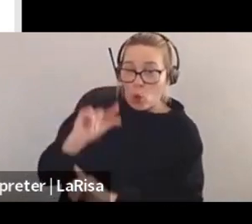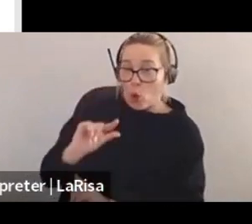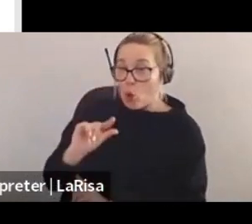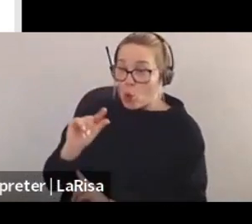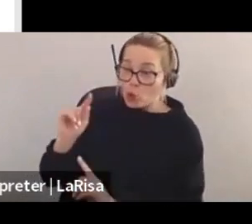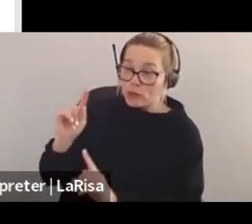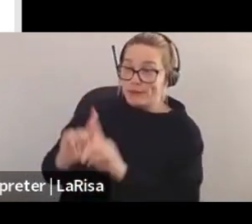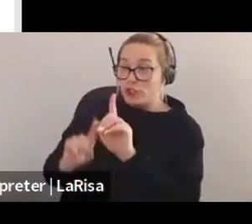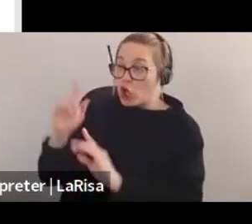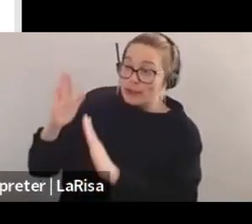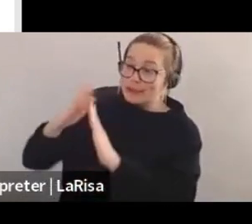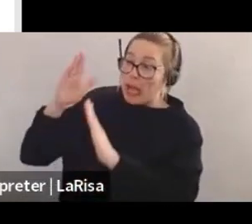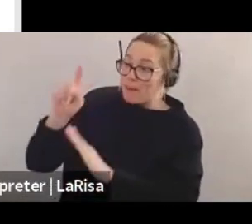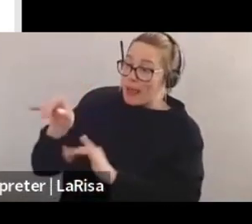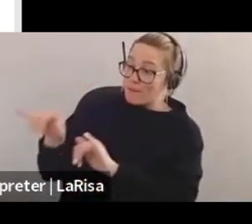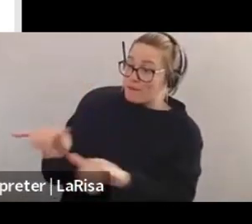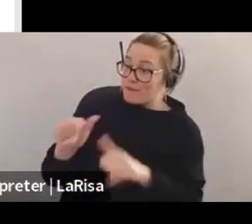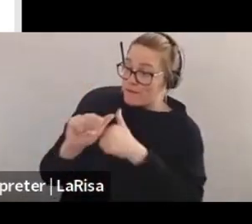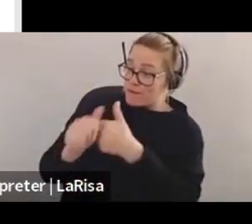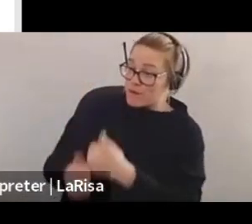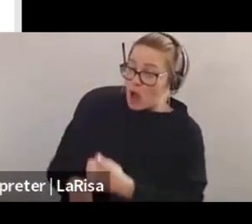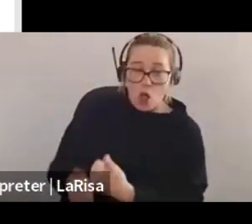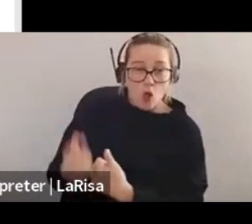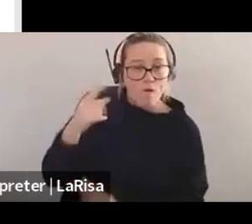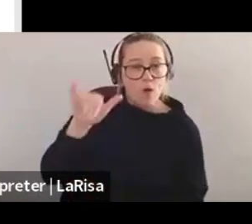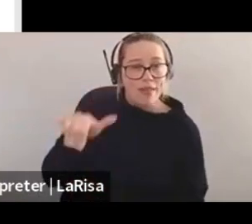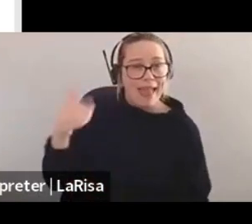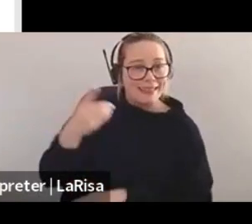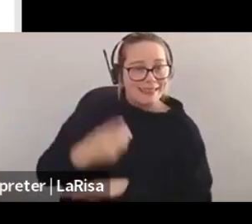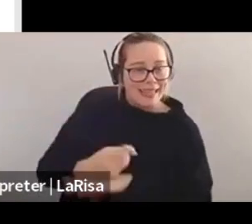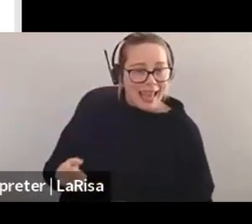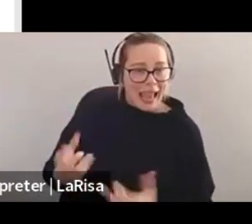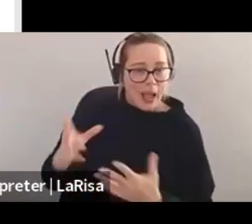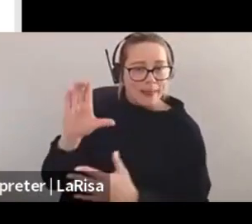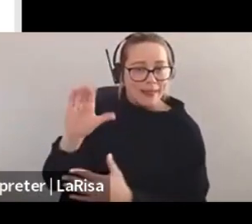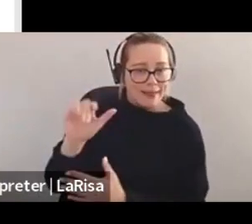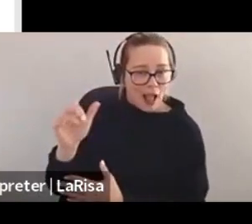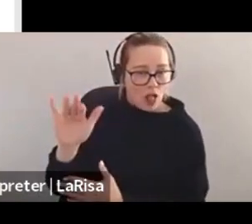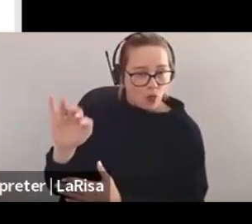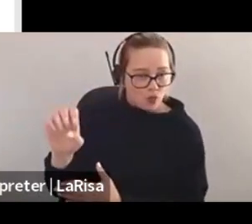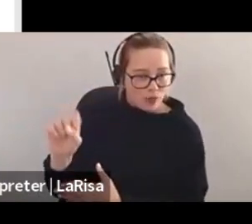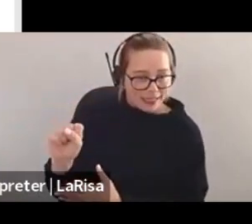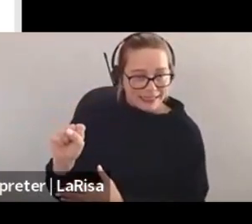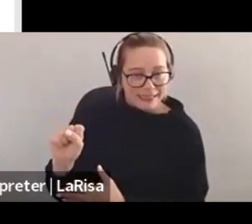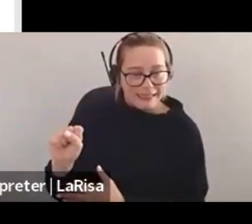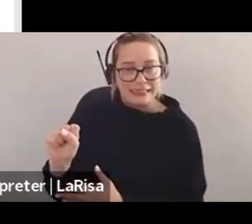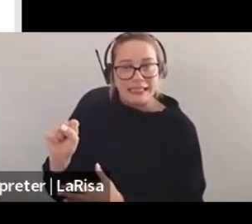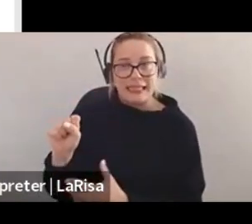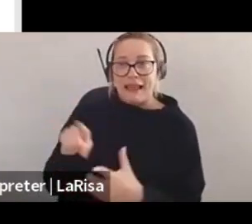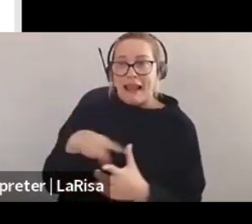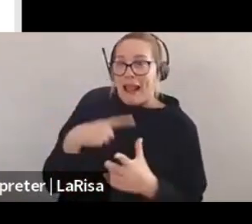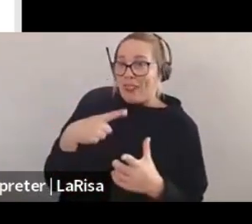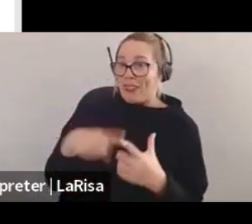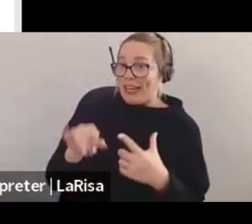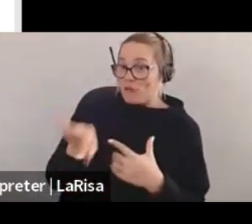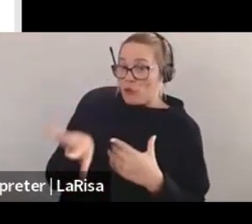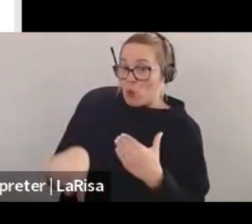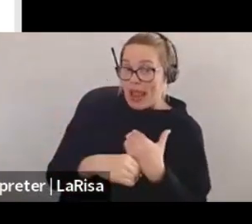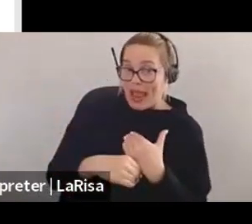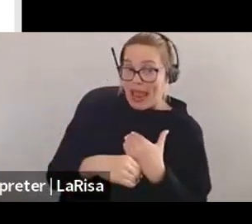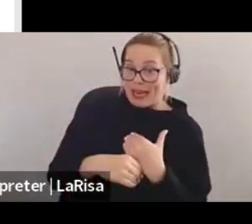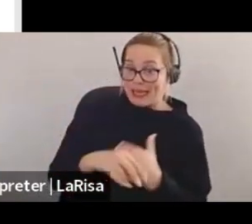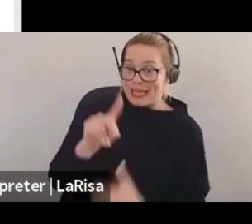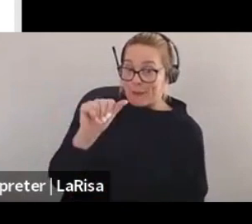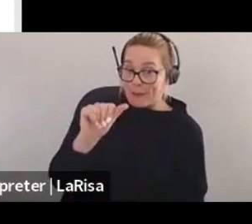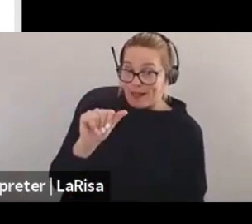not usually seen as the gold standard of figuring out someone's energy needs or how many calories they need in that day. And then